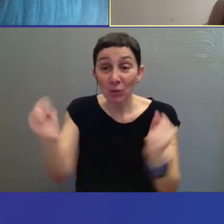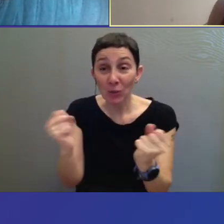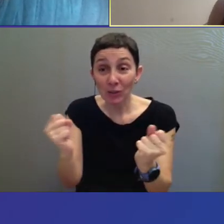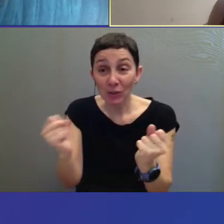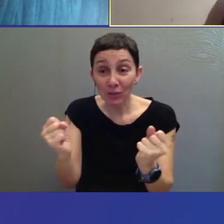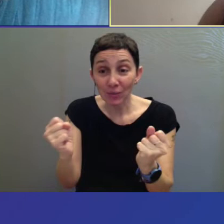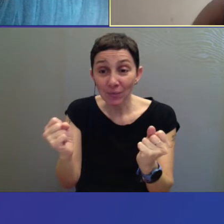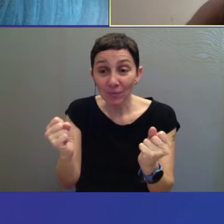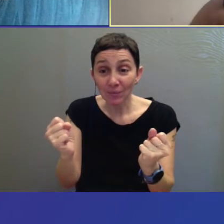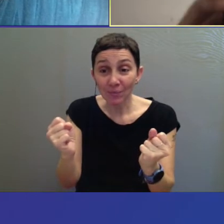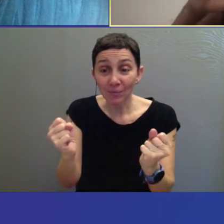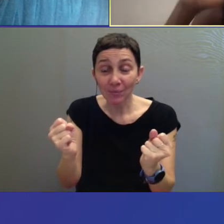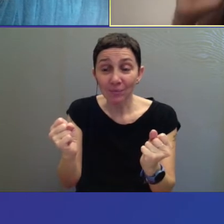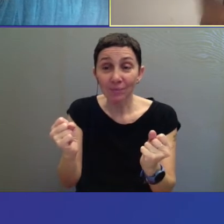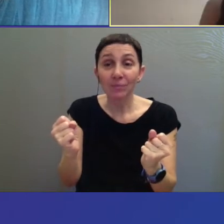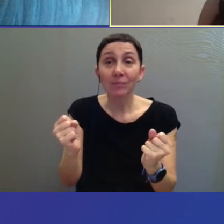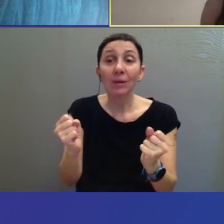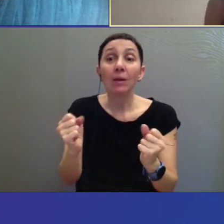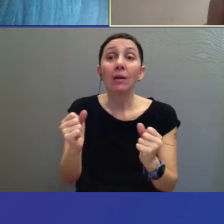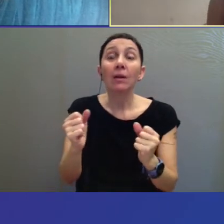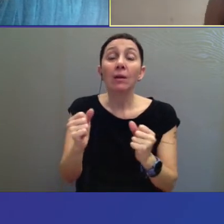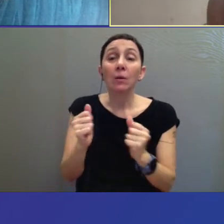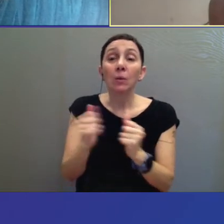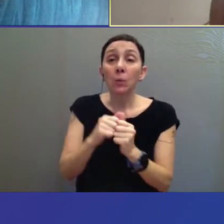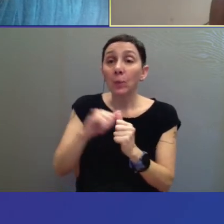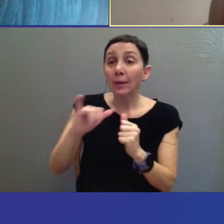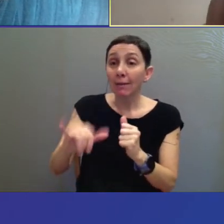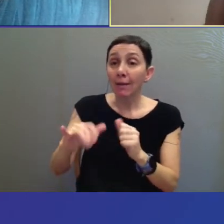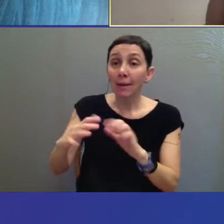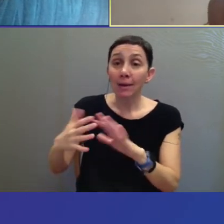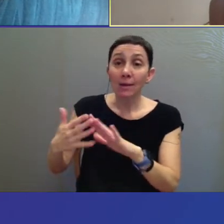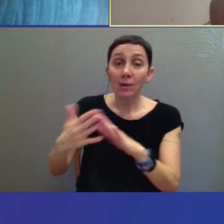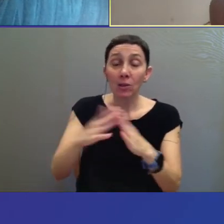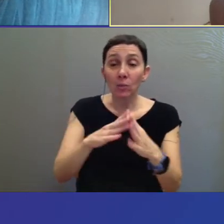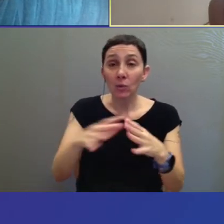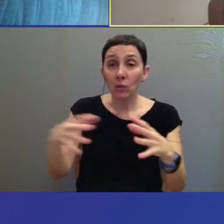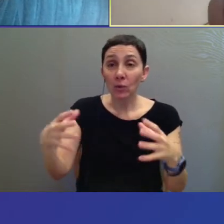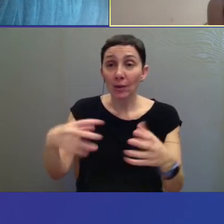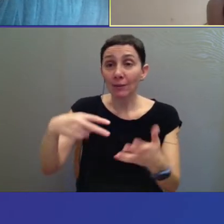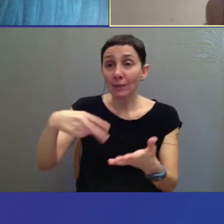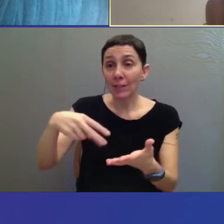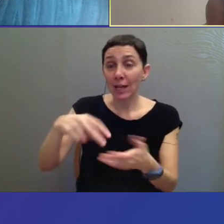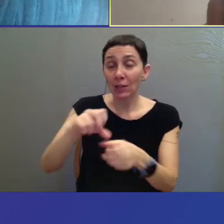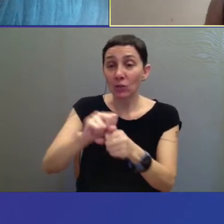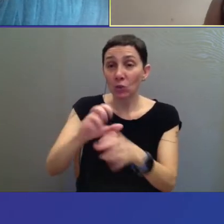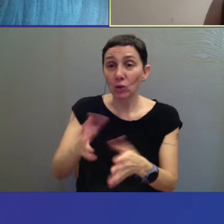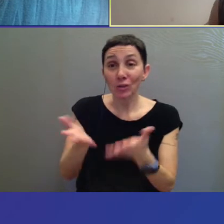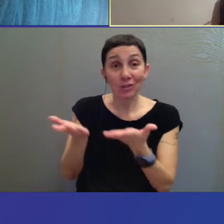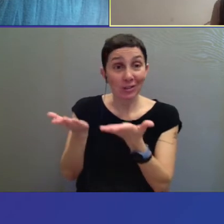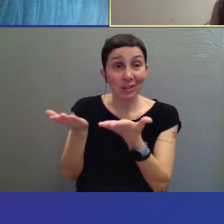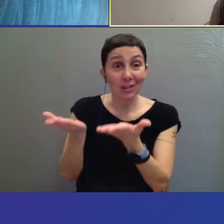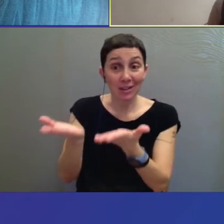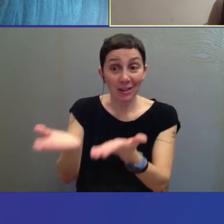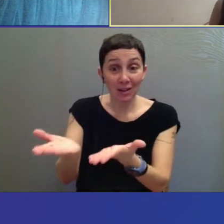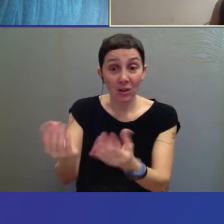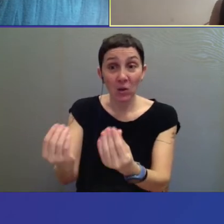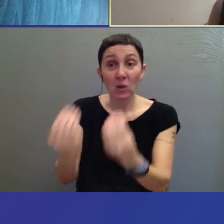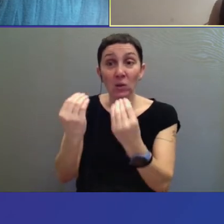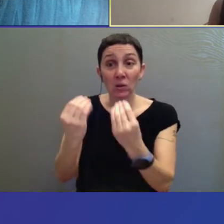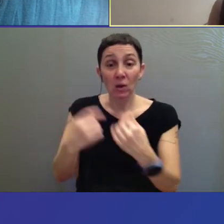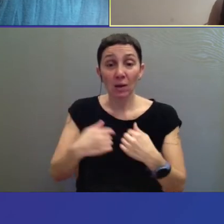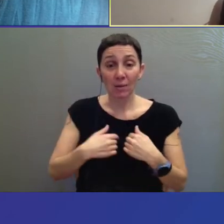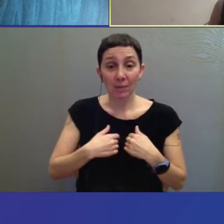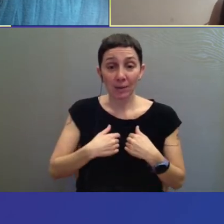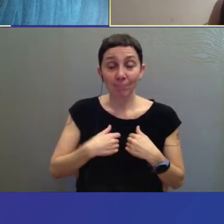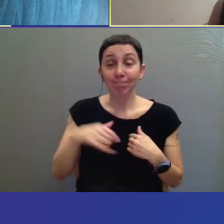you know, through that community of dance workers at that institution really taught me,